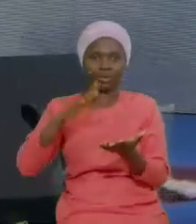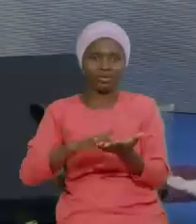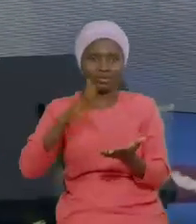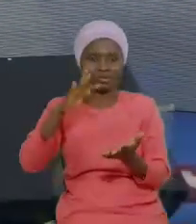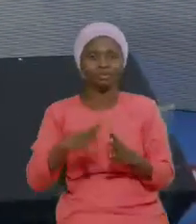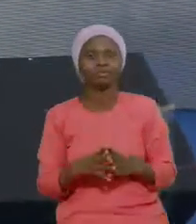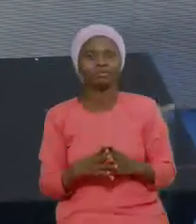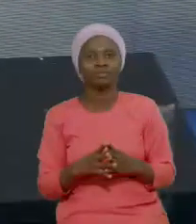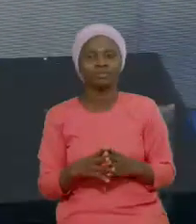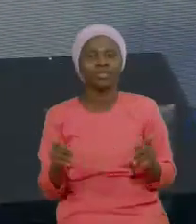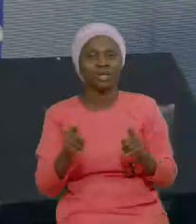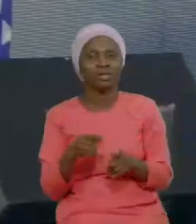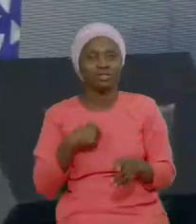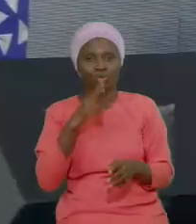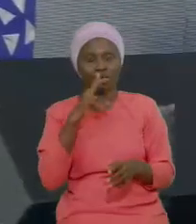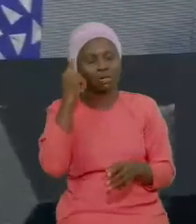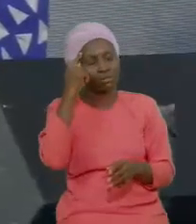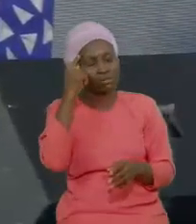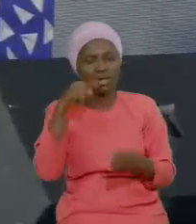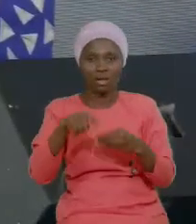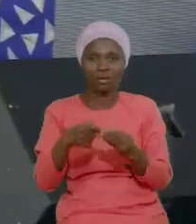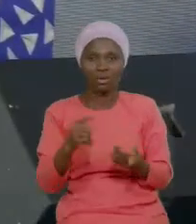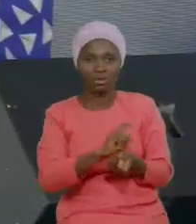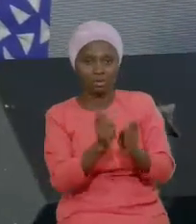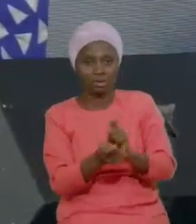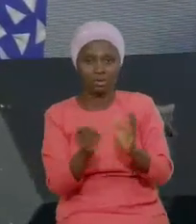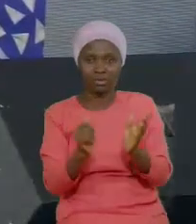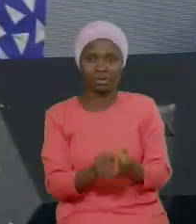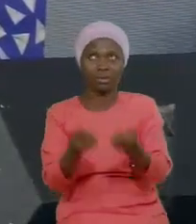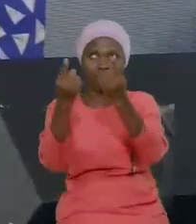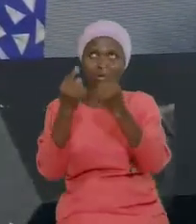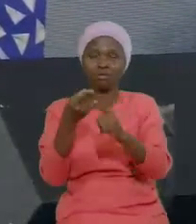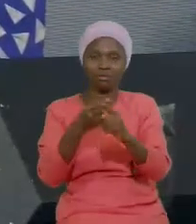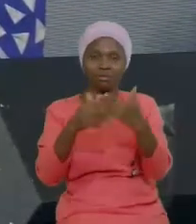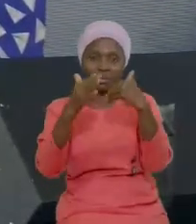As we're thinking about the change that comes from heaven.